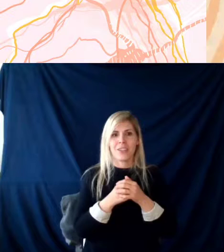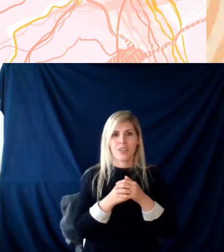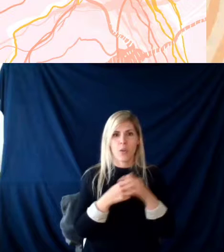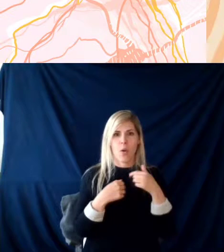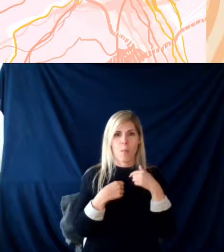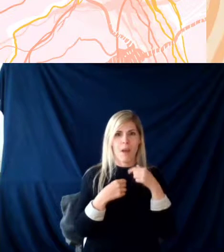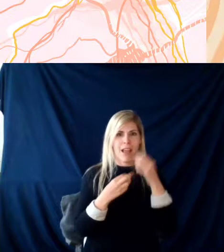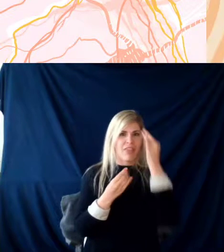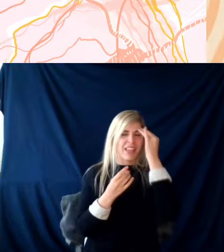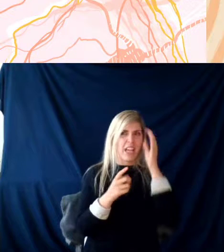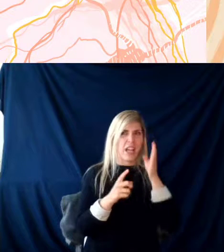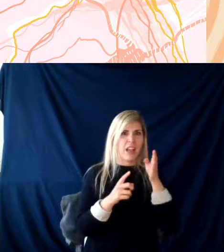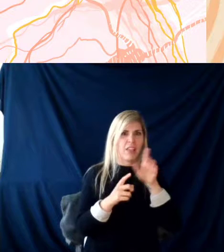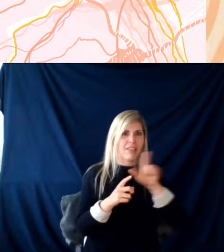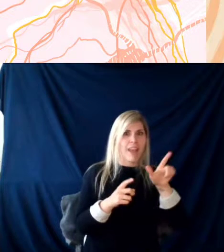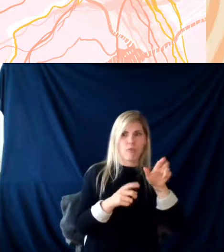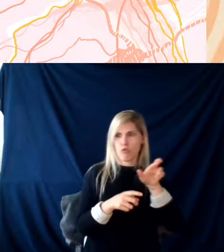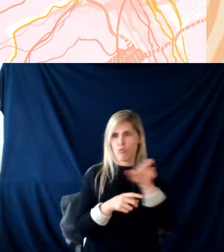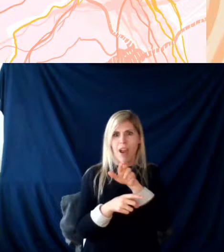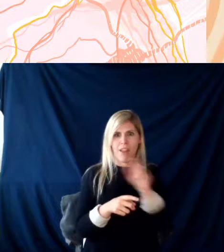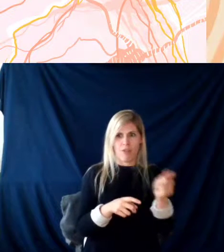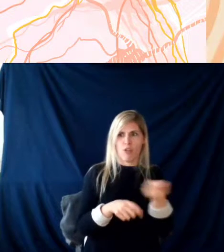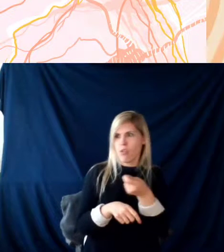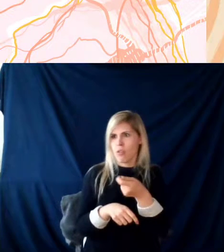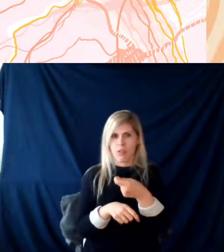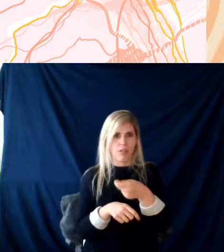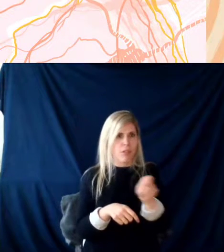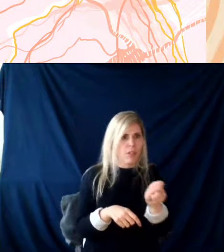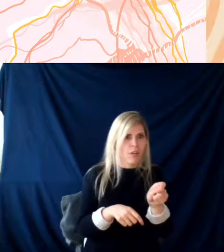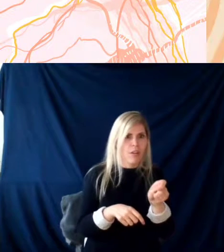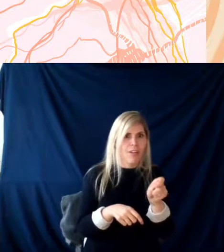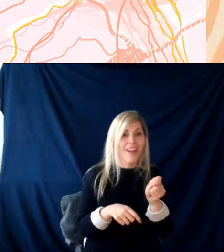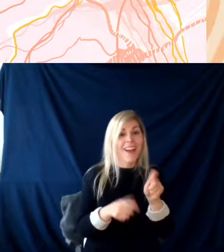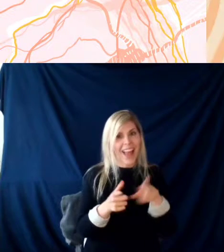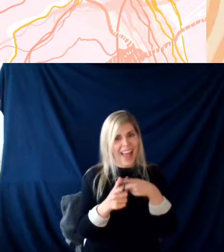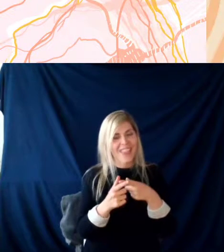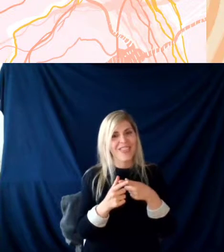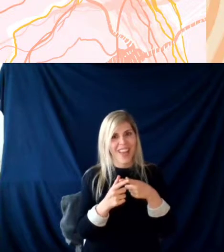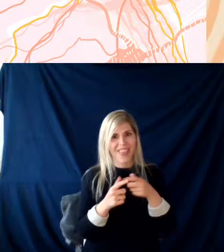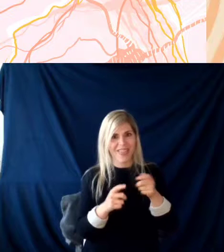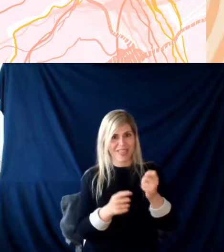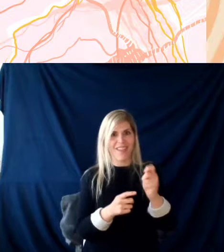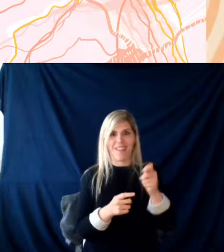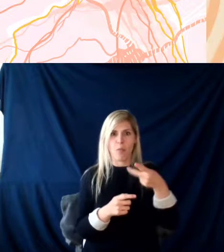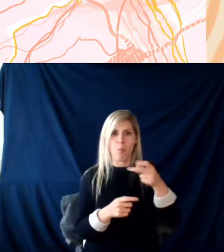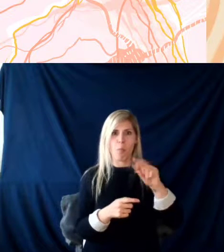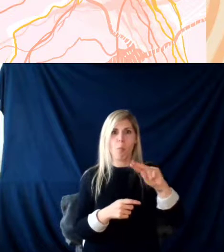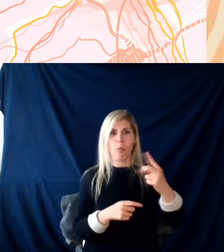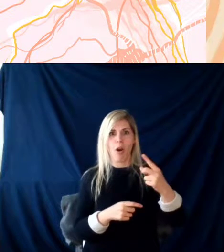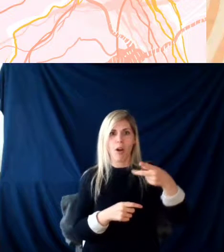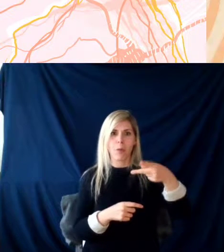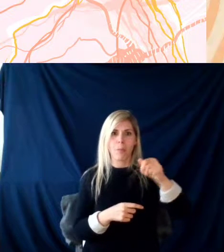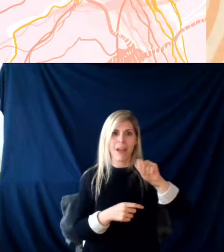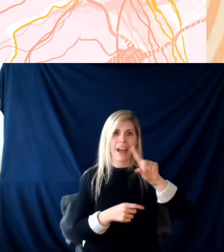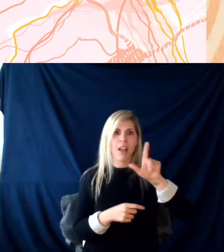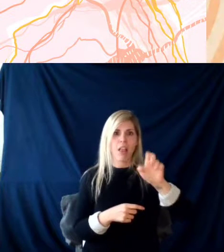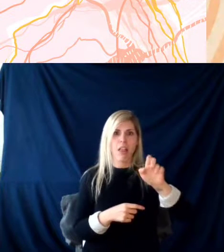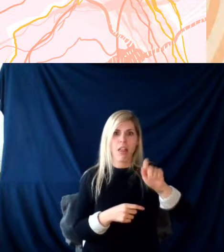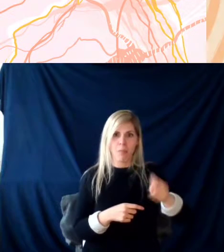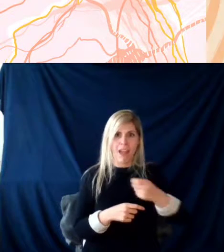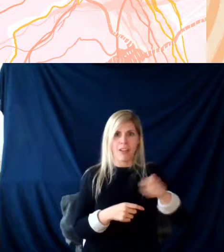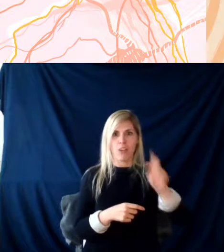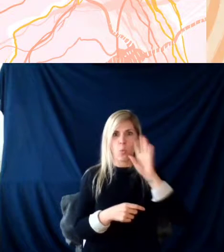are you trying to think, and accordingly the Pong paddle will move. And then we also have a few